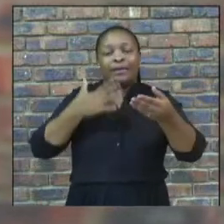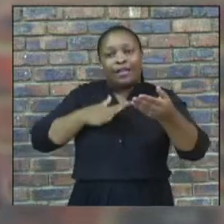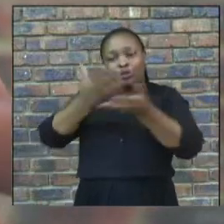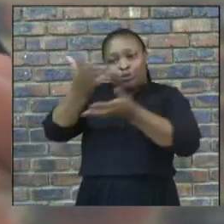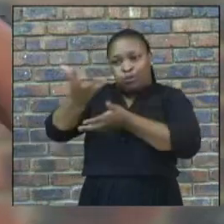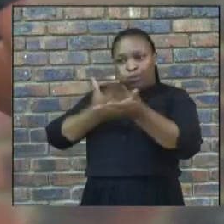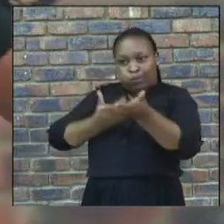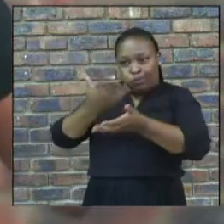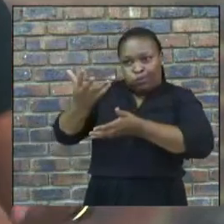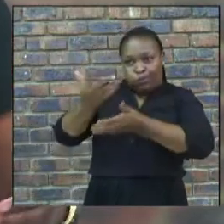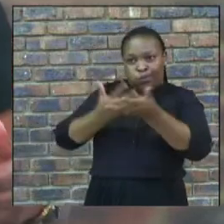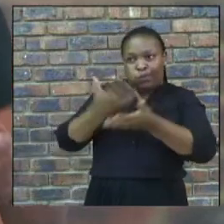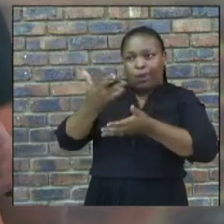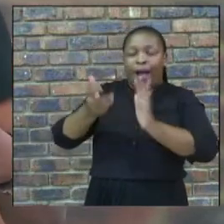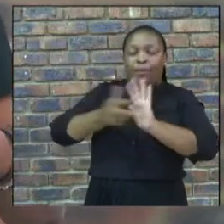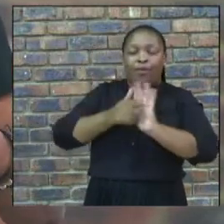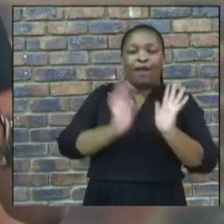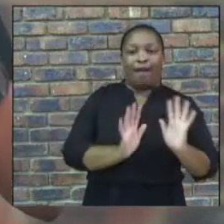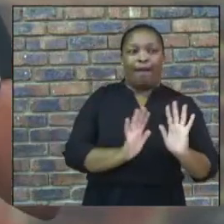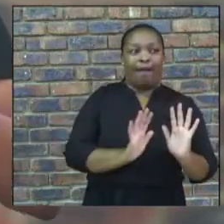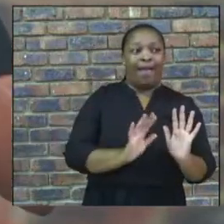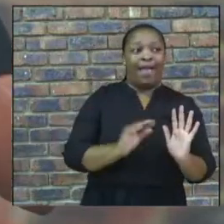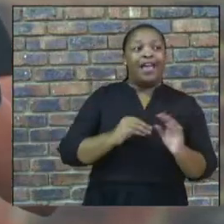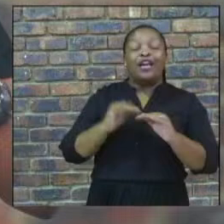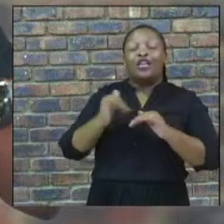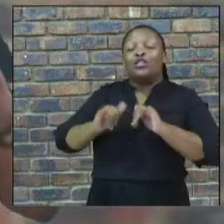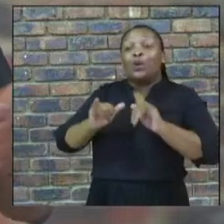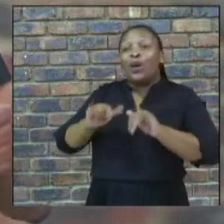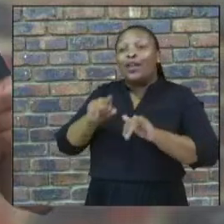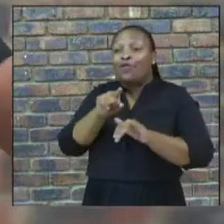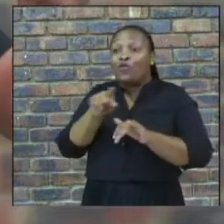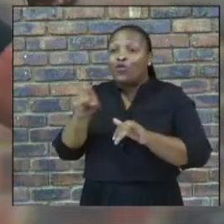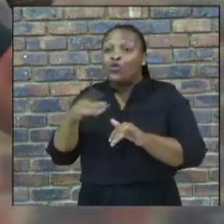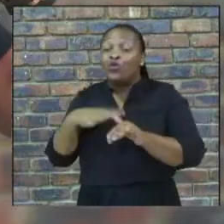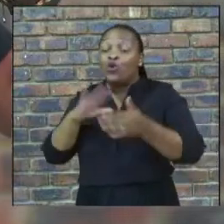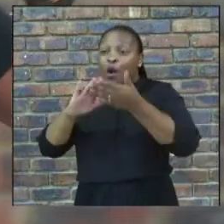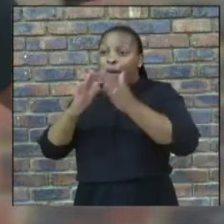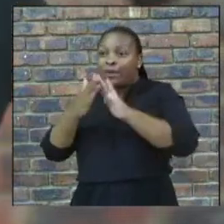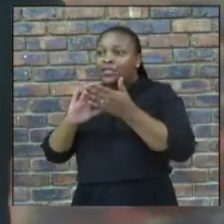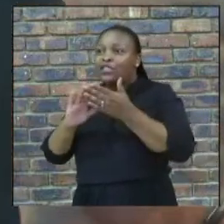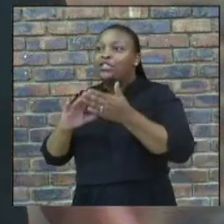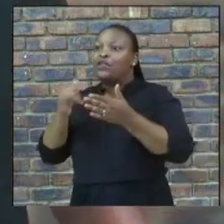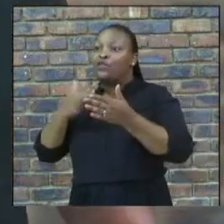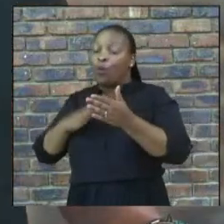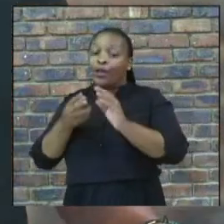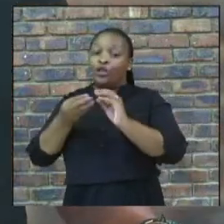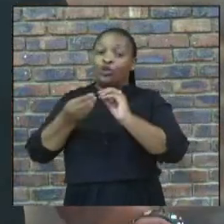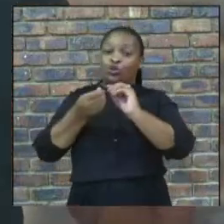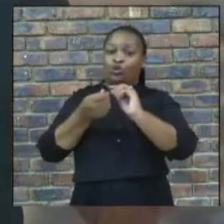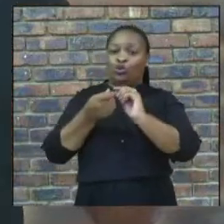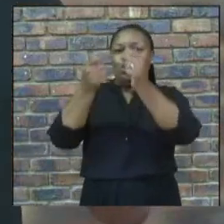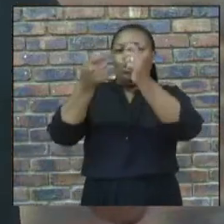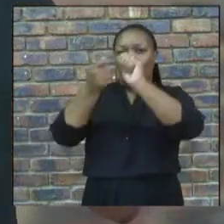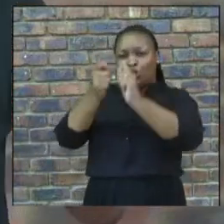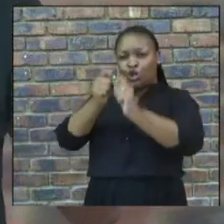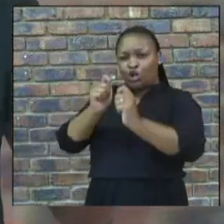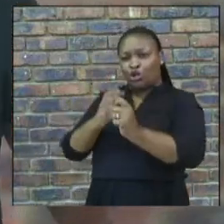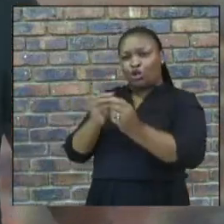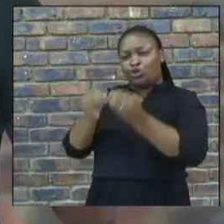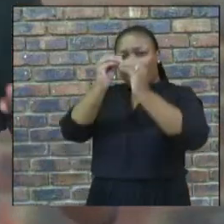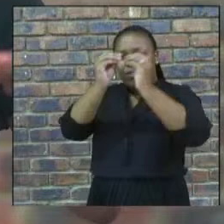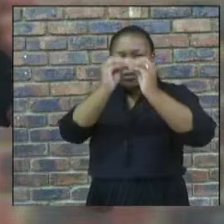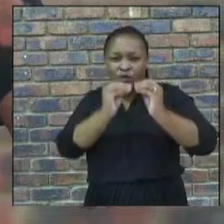meaning that it awaits for members of the community to have a say in it before it can